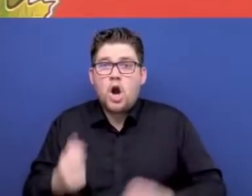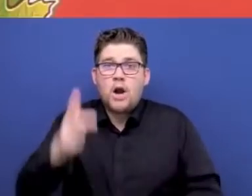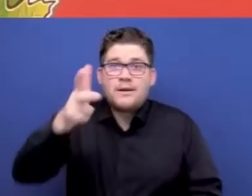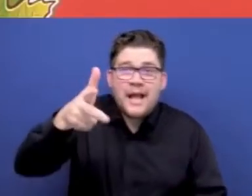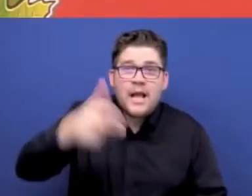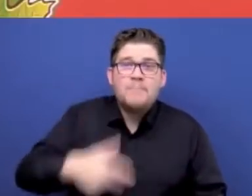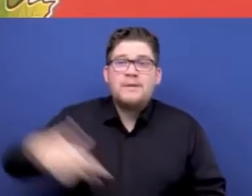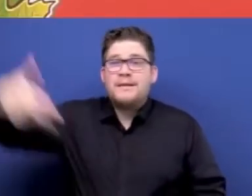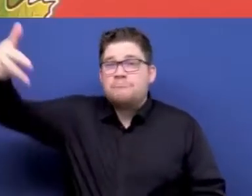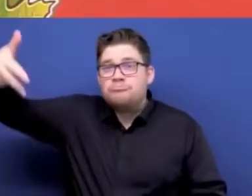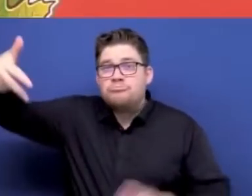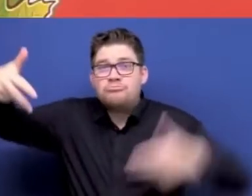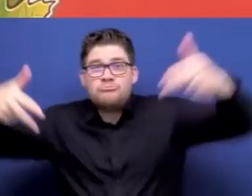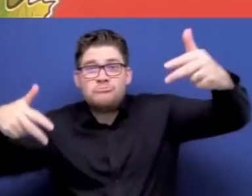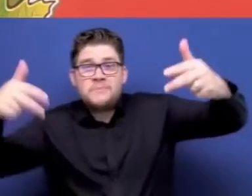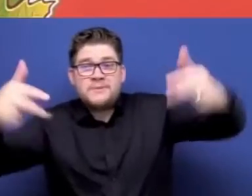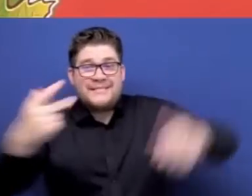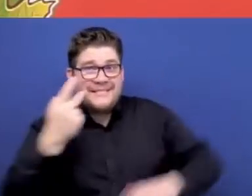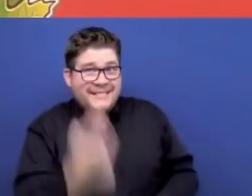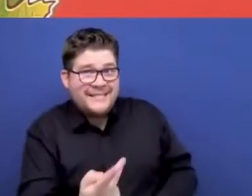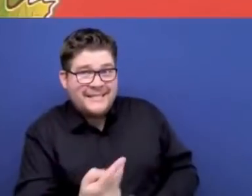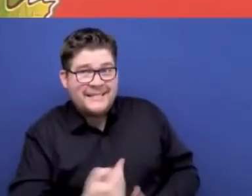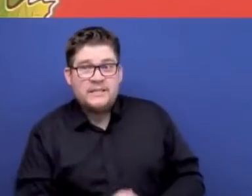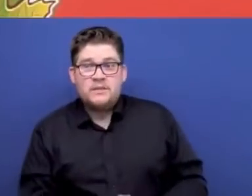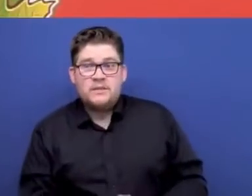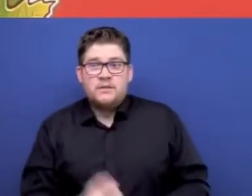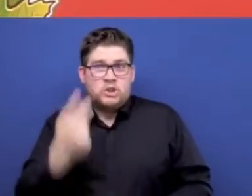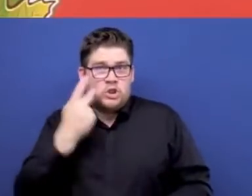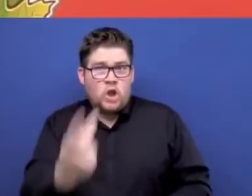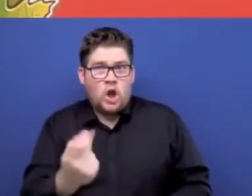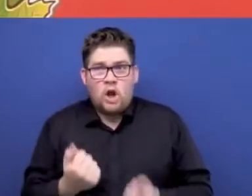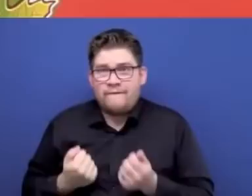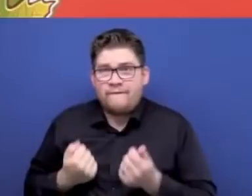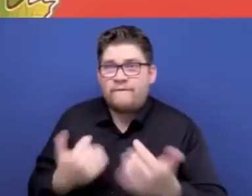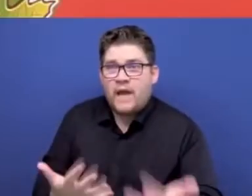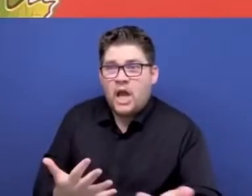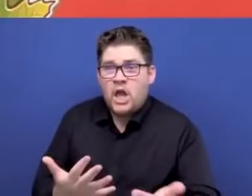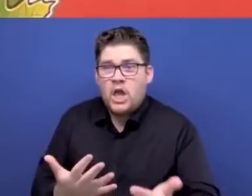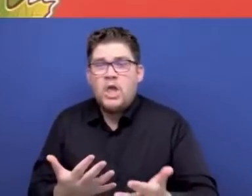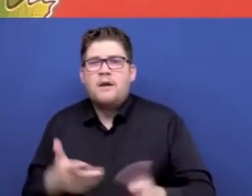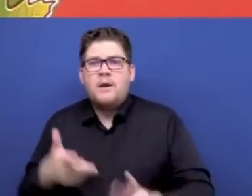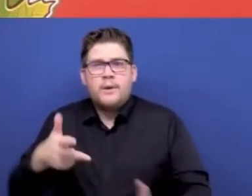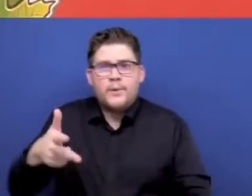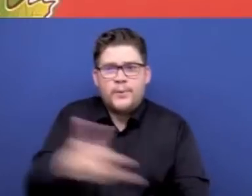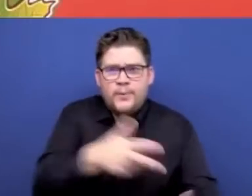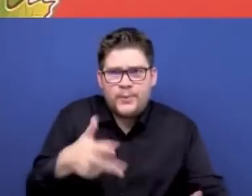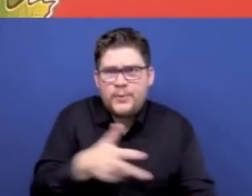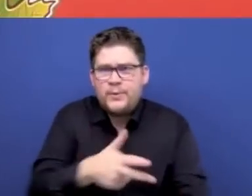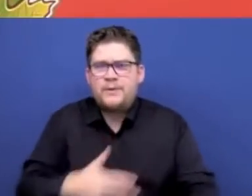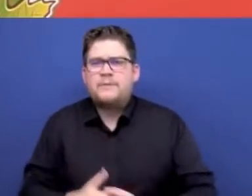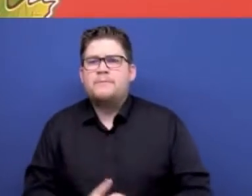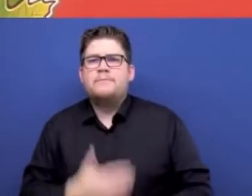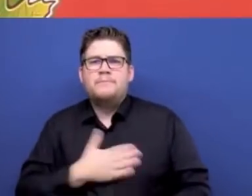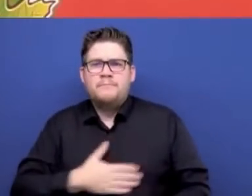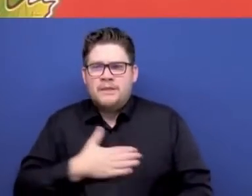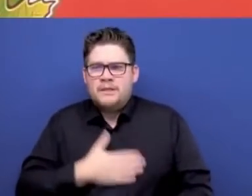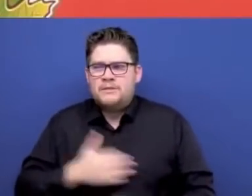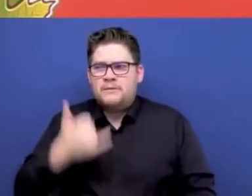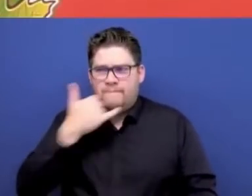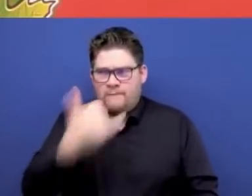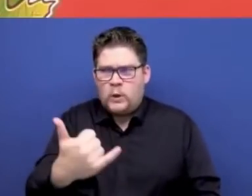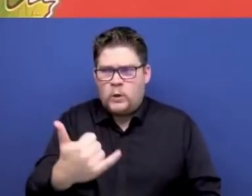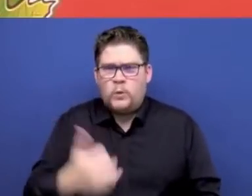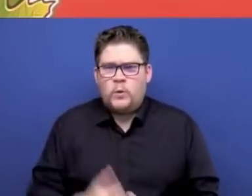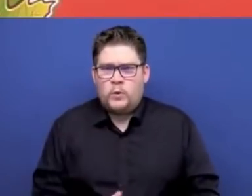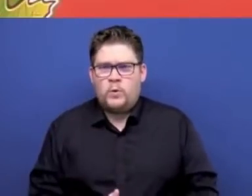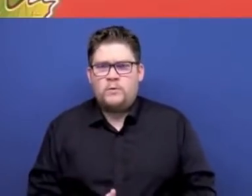blaze, saw the firefighting efforts that were underway there, to please call the Salmo Rcmp directly so we can get that information and we can get